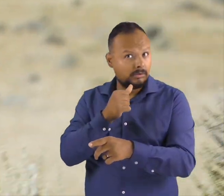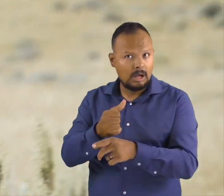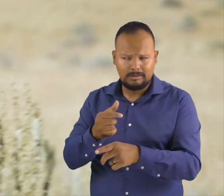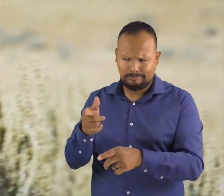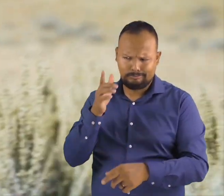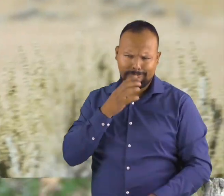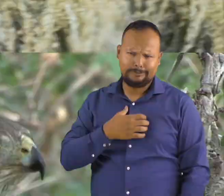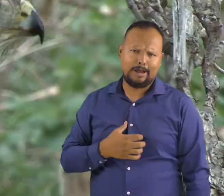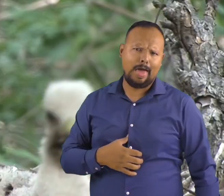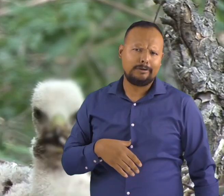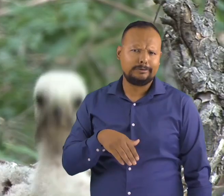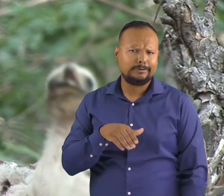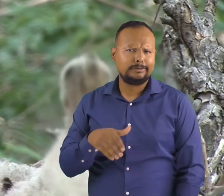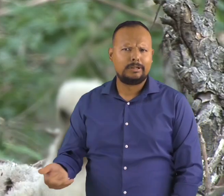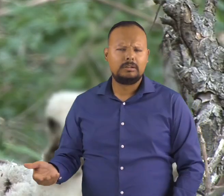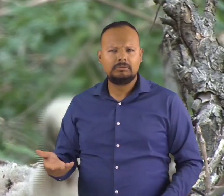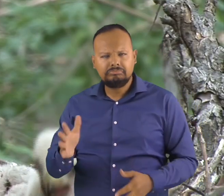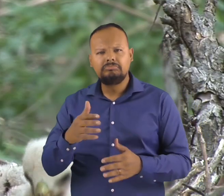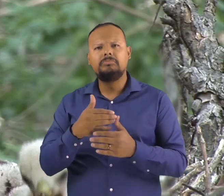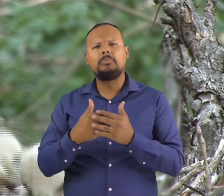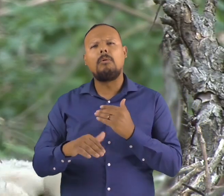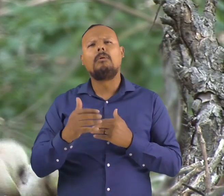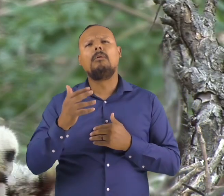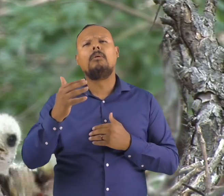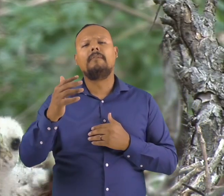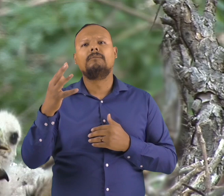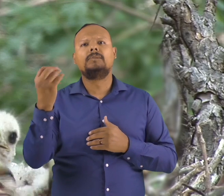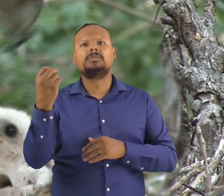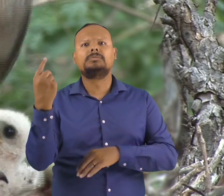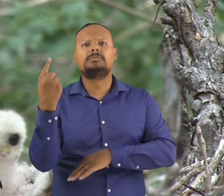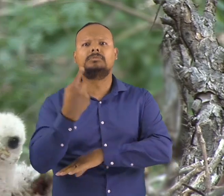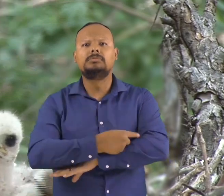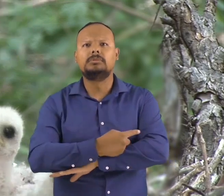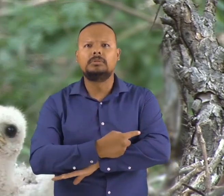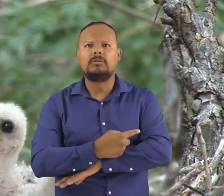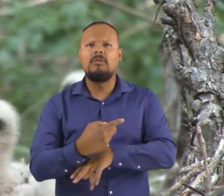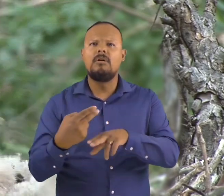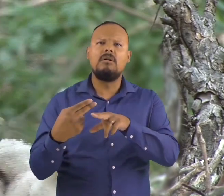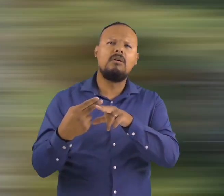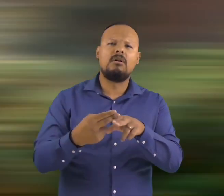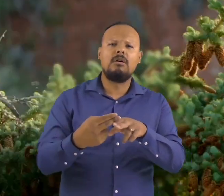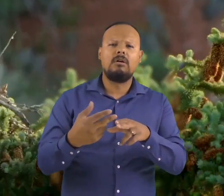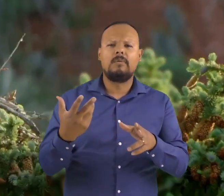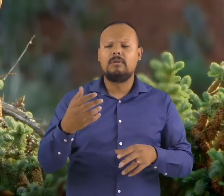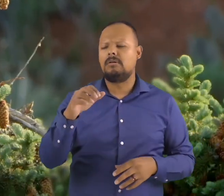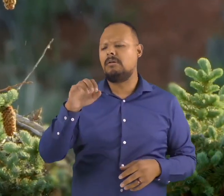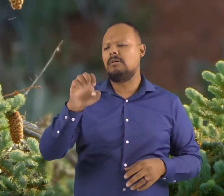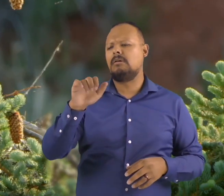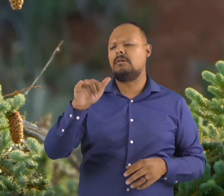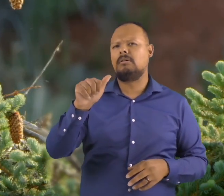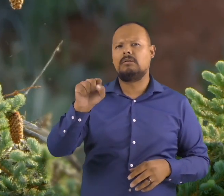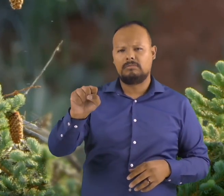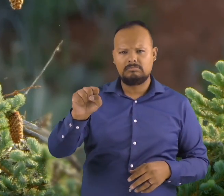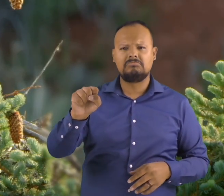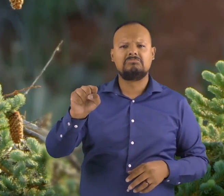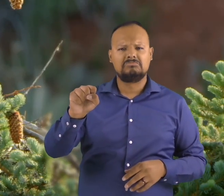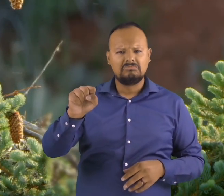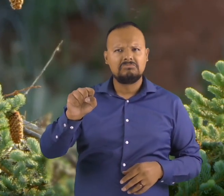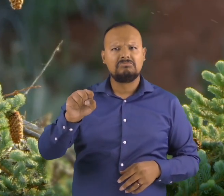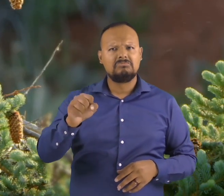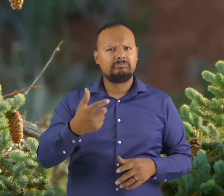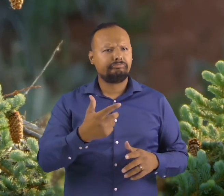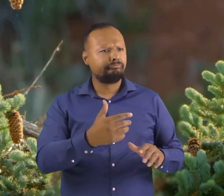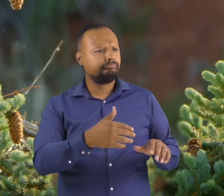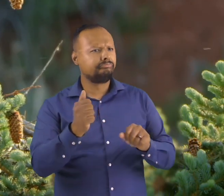starve. So at around 50 days, the young, called eyes, leave the nest and